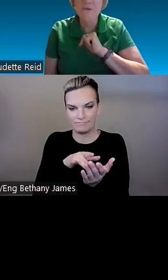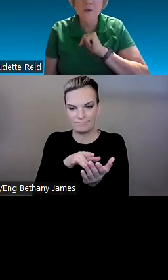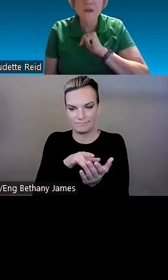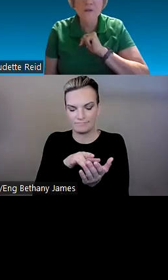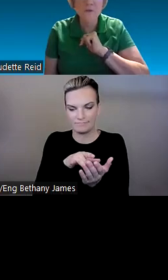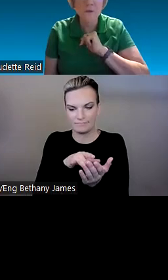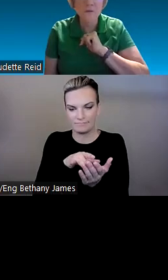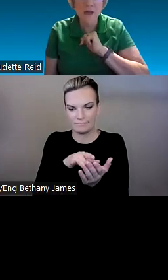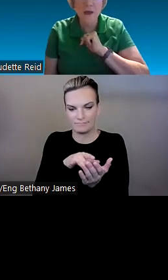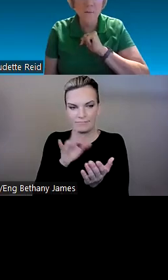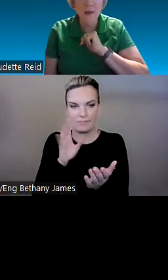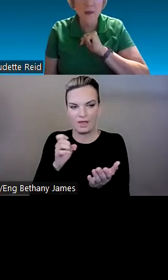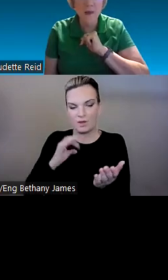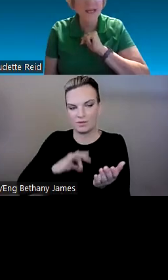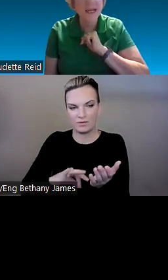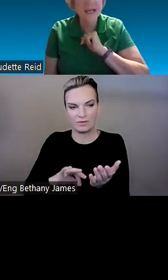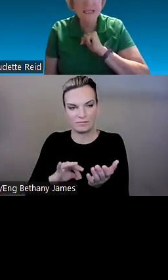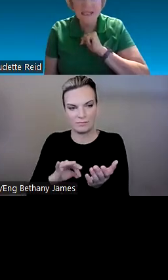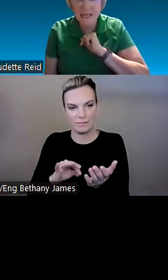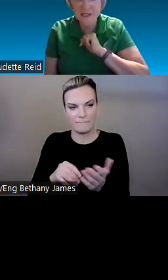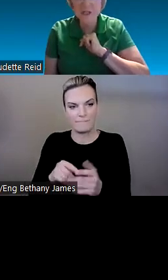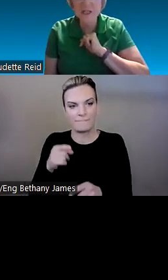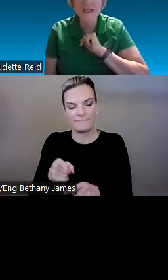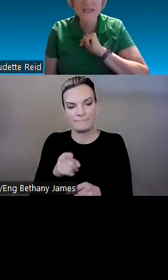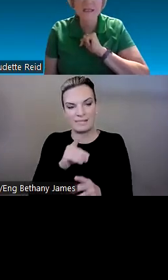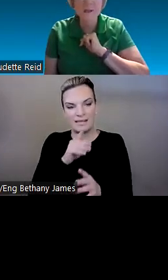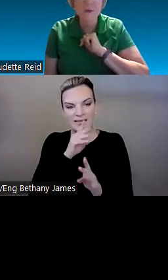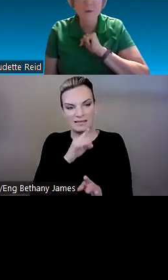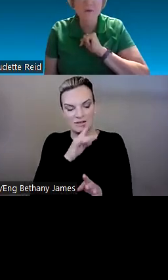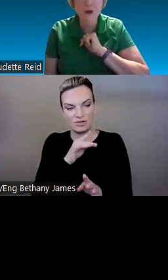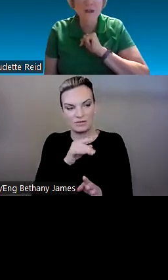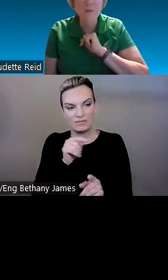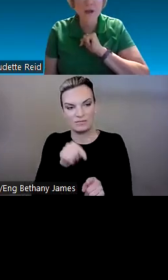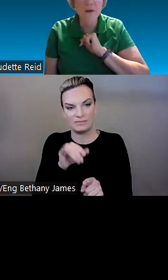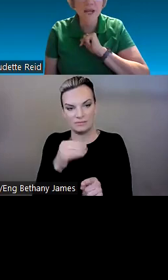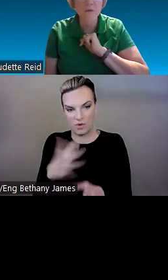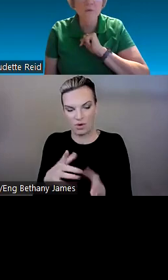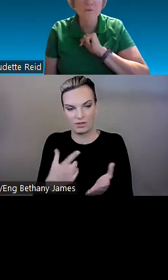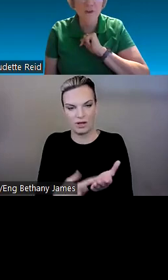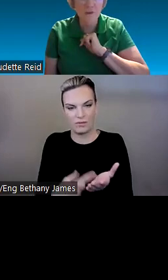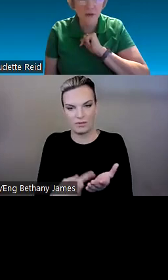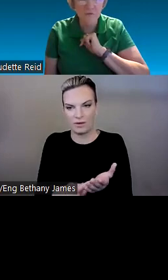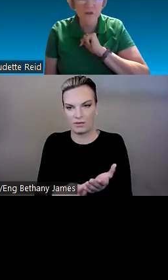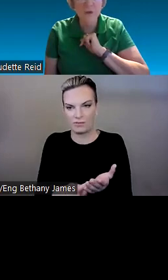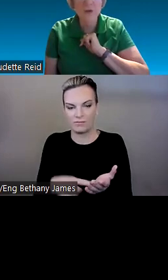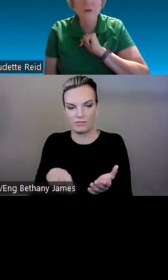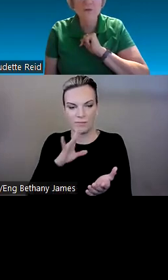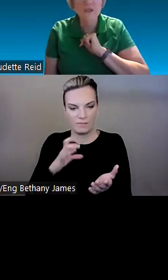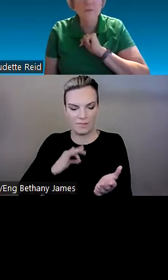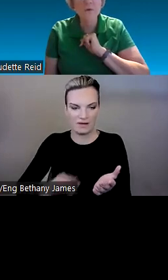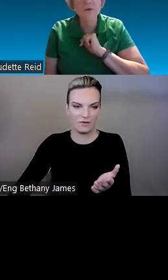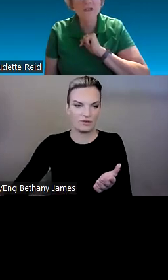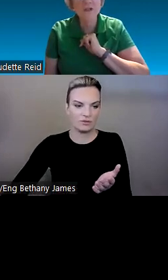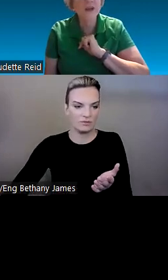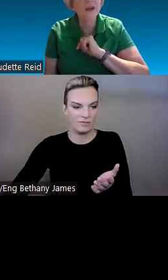be a very useful opportunity. Dictation is something we've talked about and would be very beneficial for